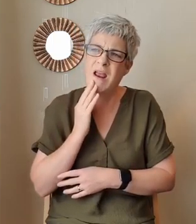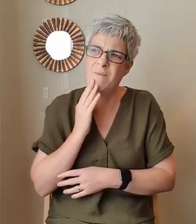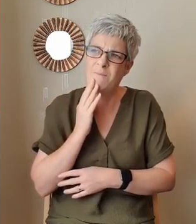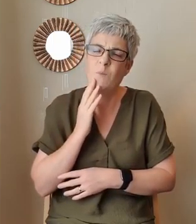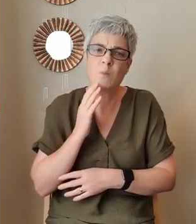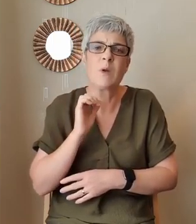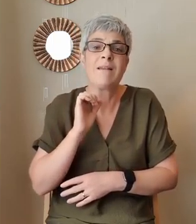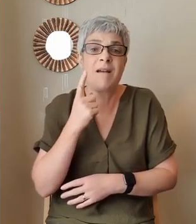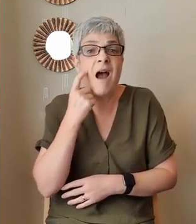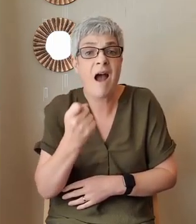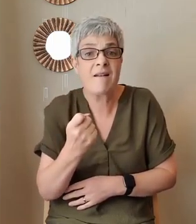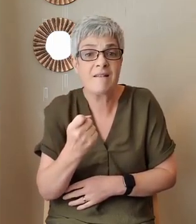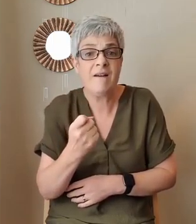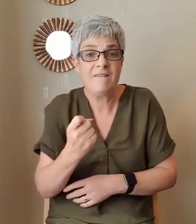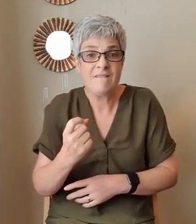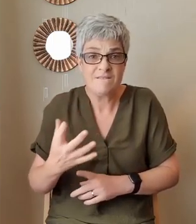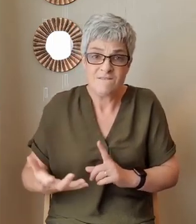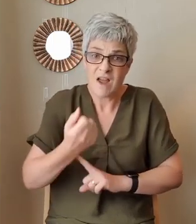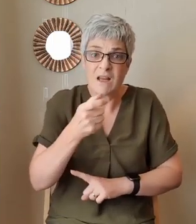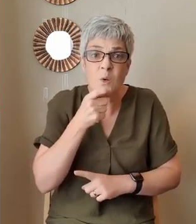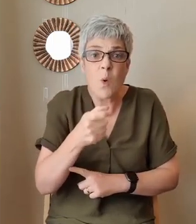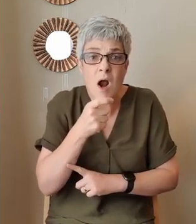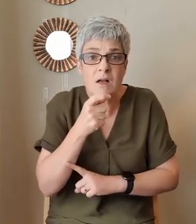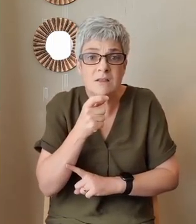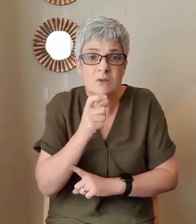that we may find the words to sustain.